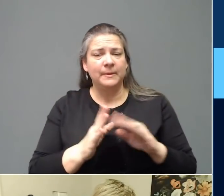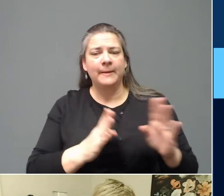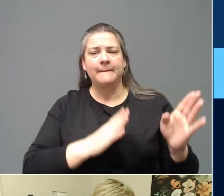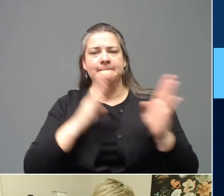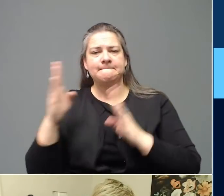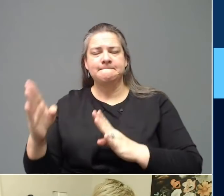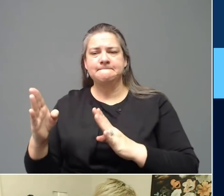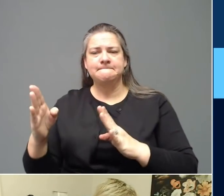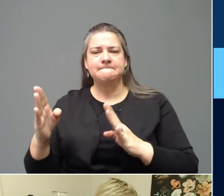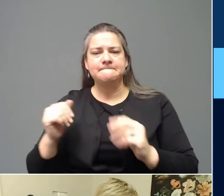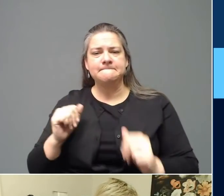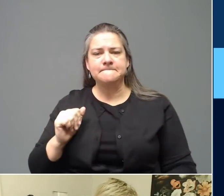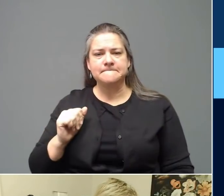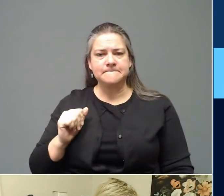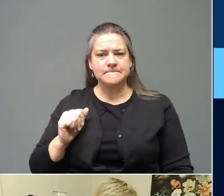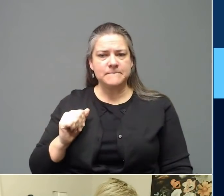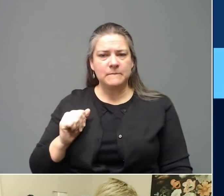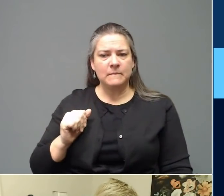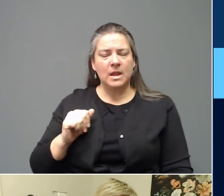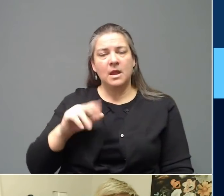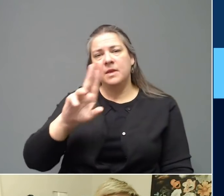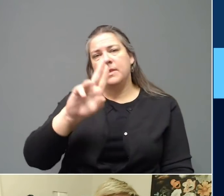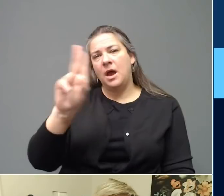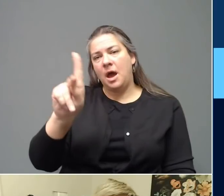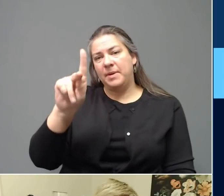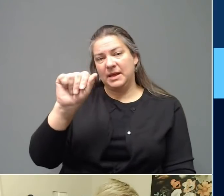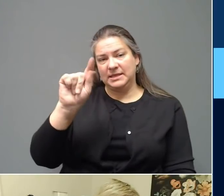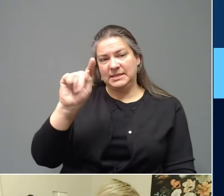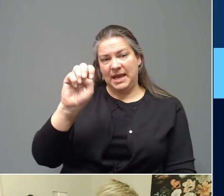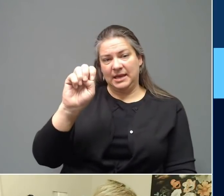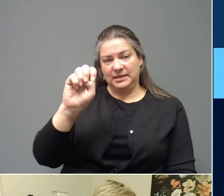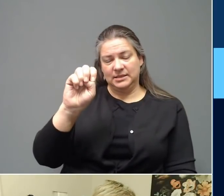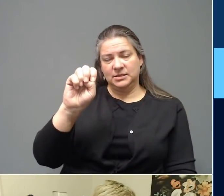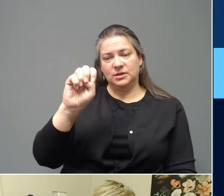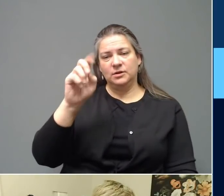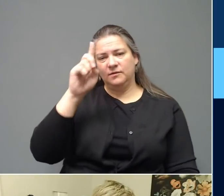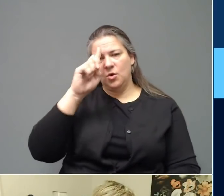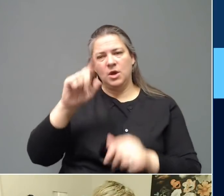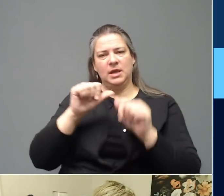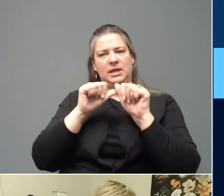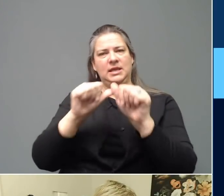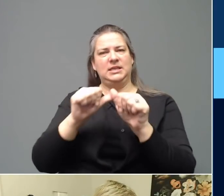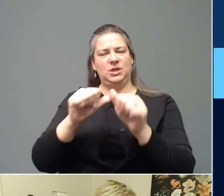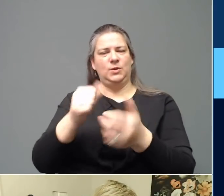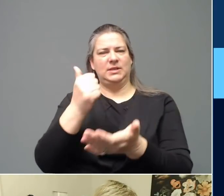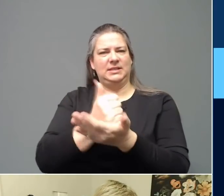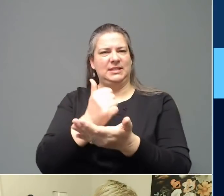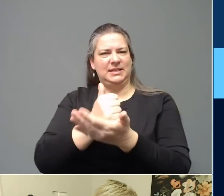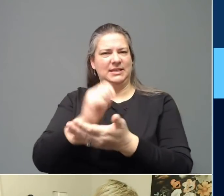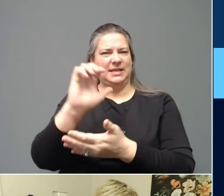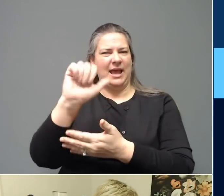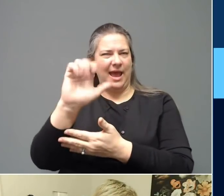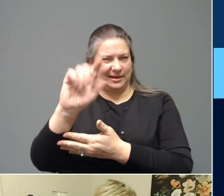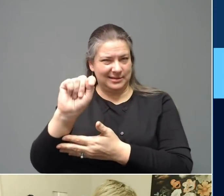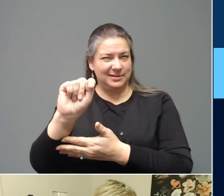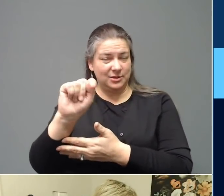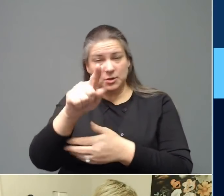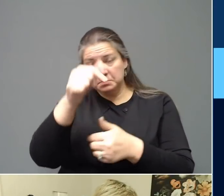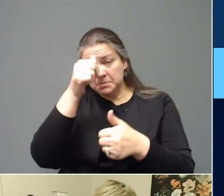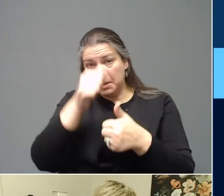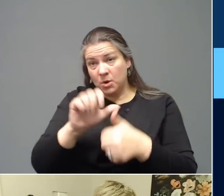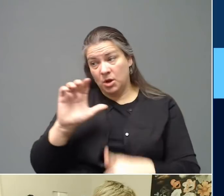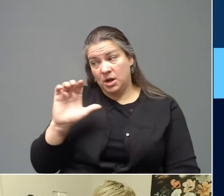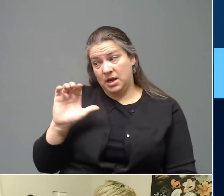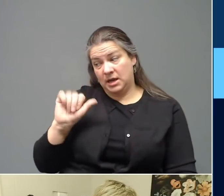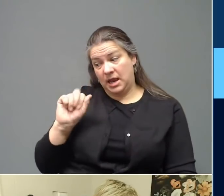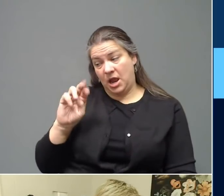you about the updates for the Continued Assistance Act. As most people may remember, the CARES Act set up